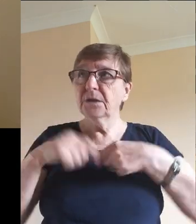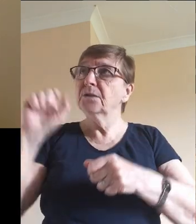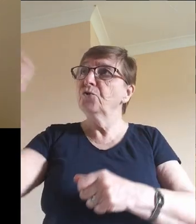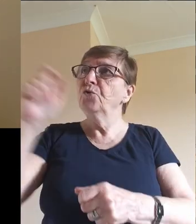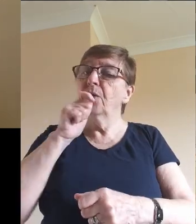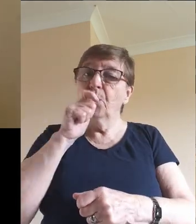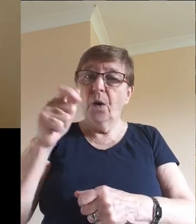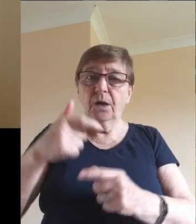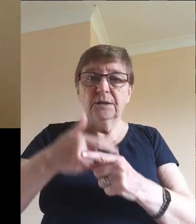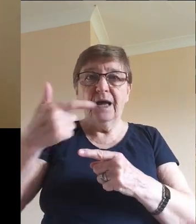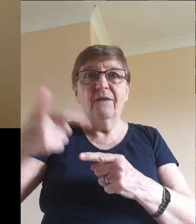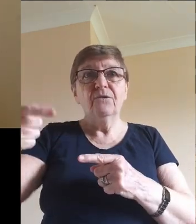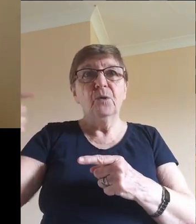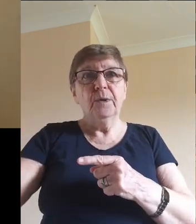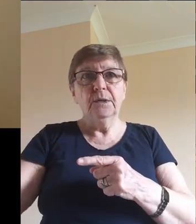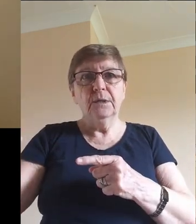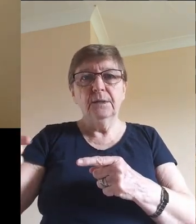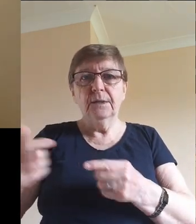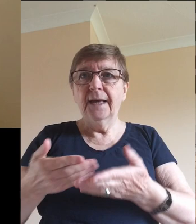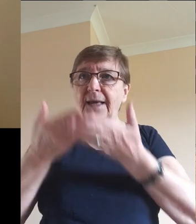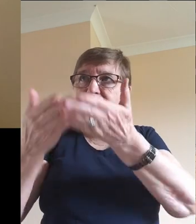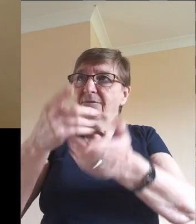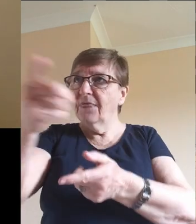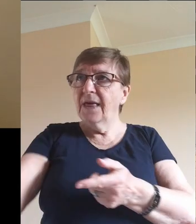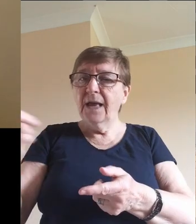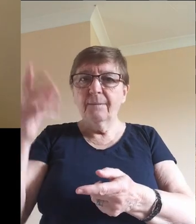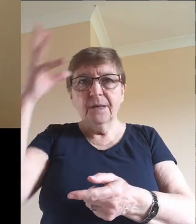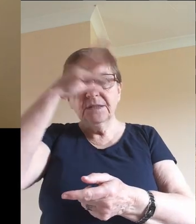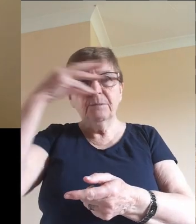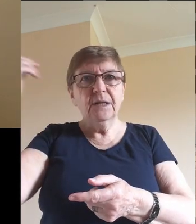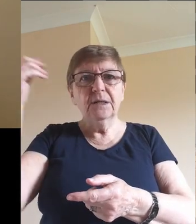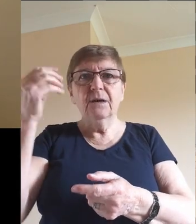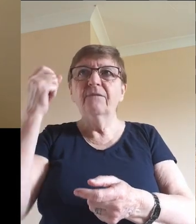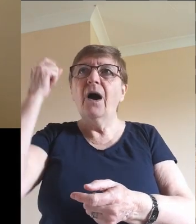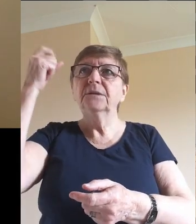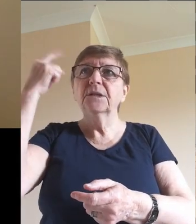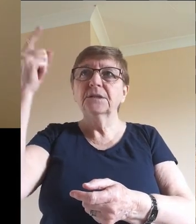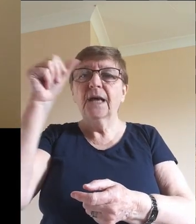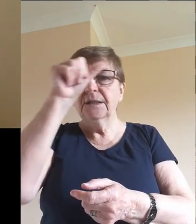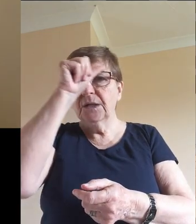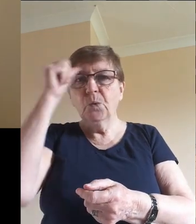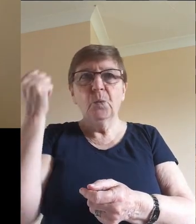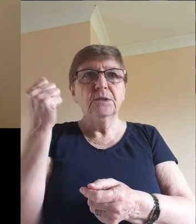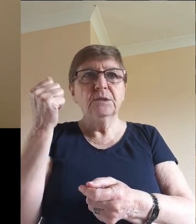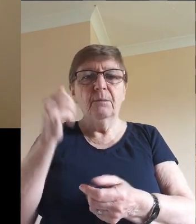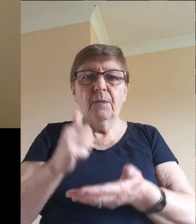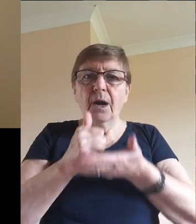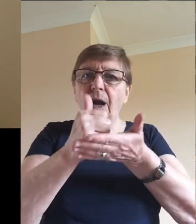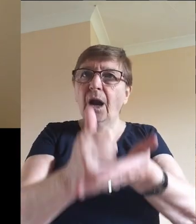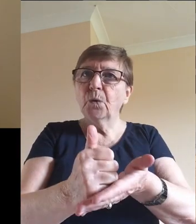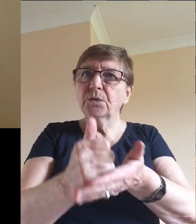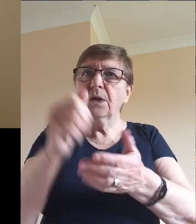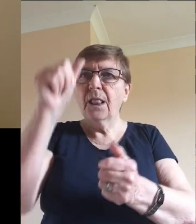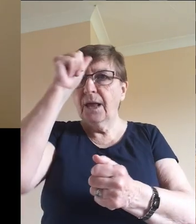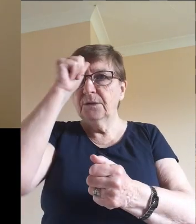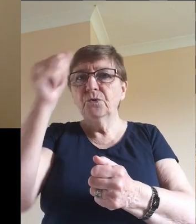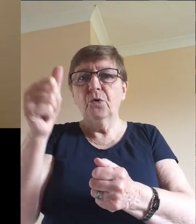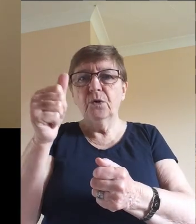wisdom and the spirit of counsel and knowledge rests upon Gordon, Stephen, Miriam and